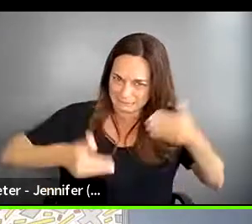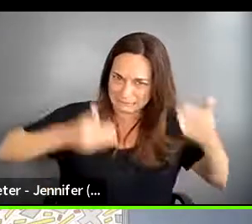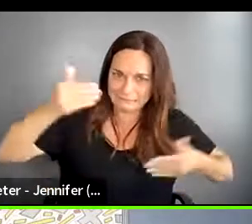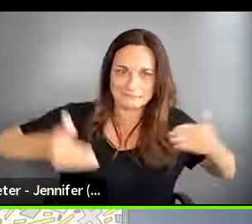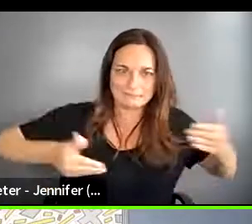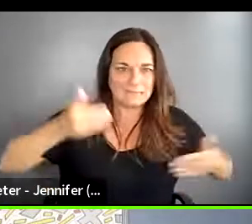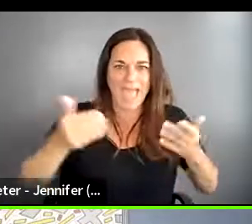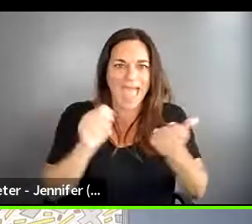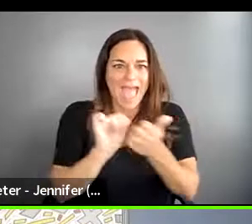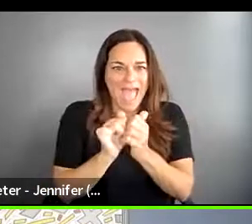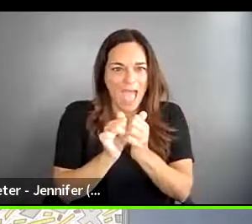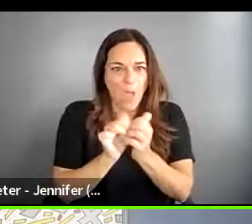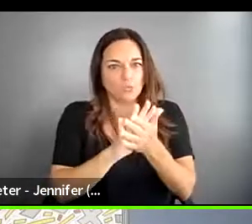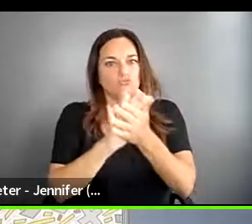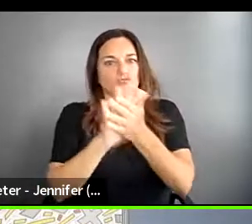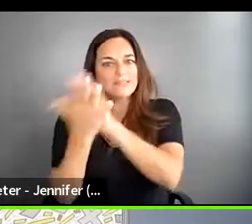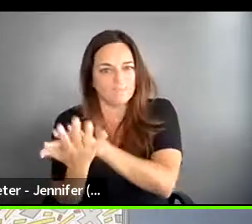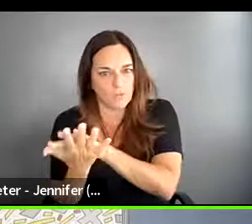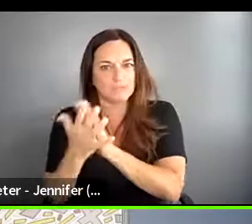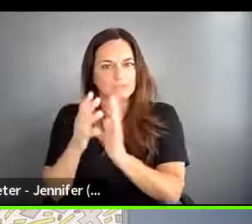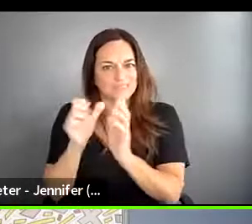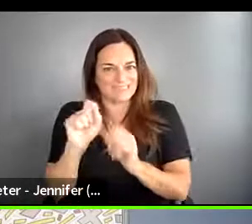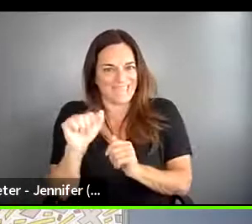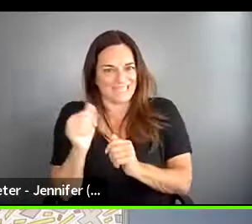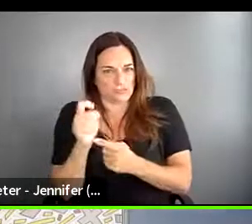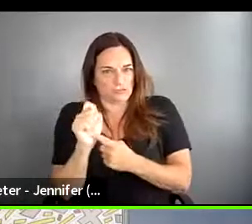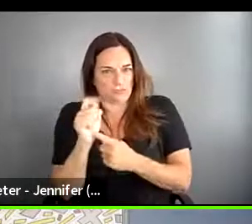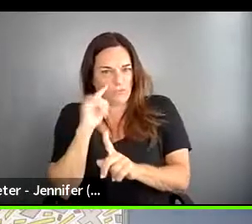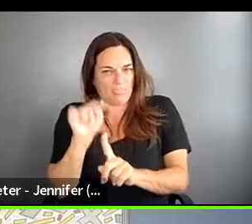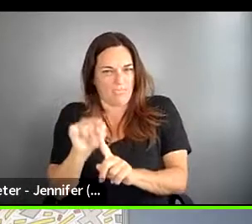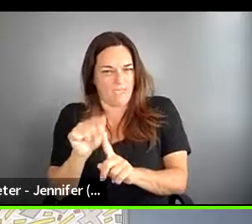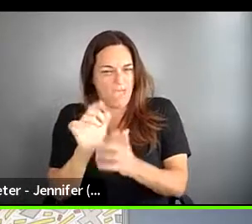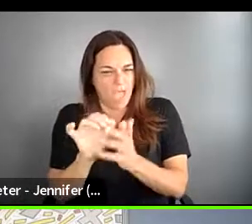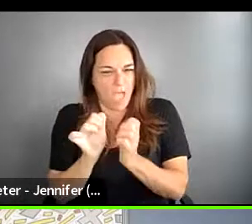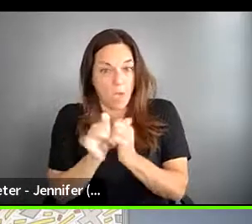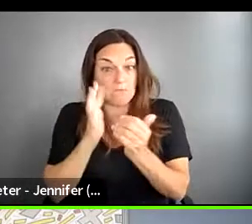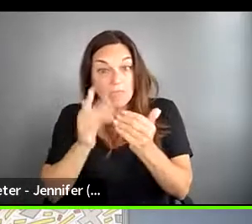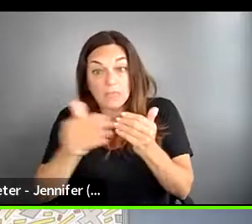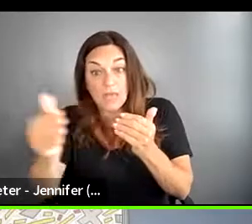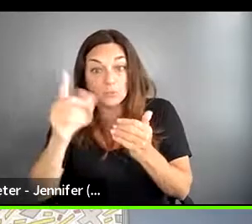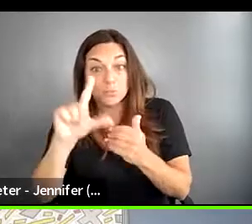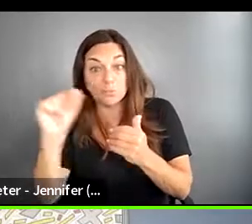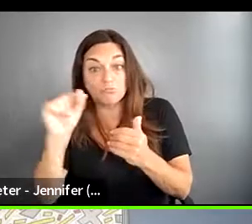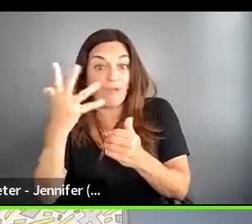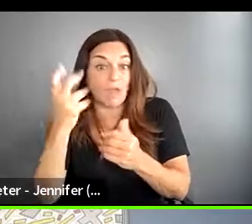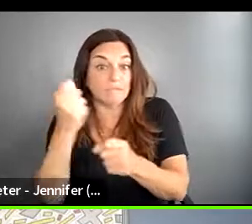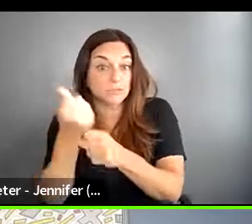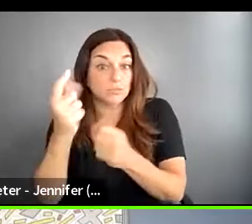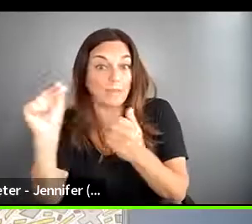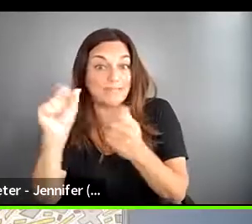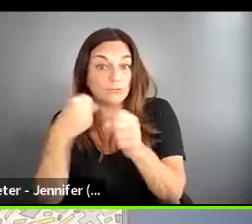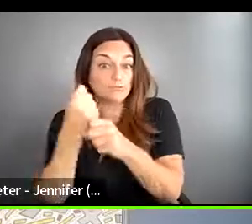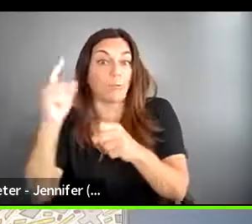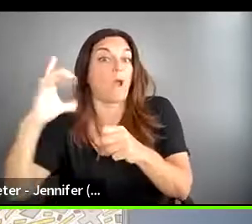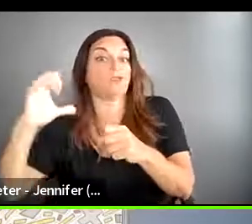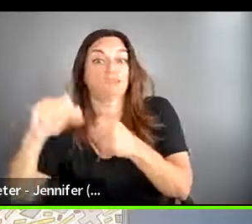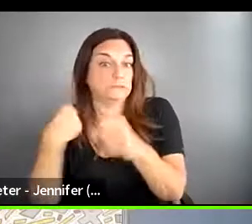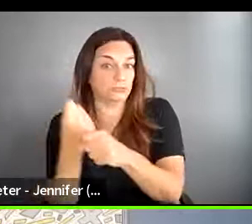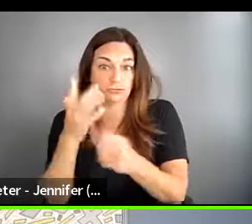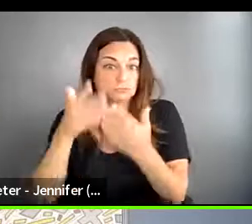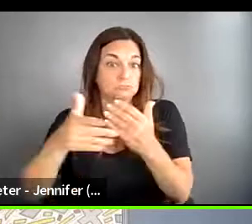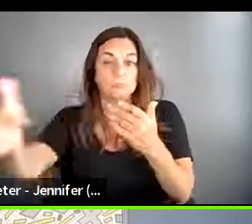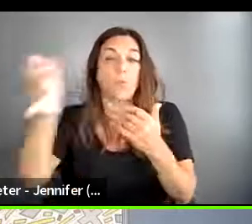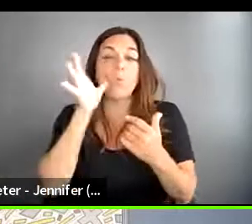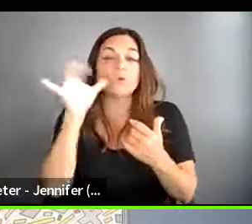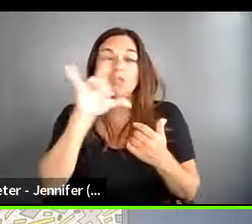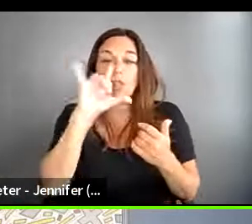transformation space and really reinvent what this might look like for the next 10 years, for the next 20 years, for the next 100 years, right? What does that look like? And how do you bring people along for